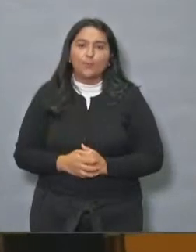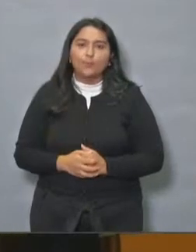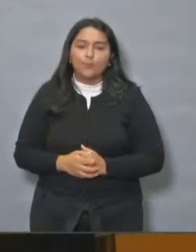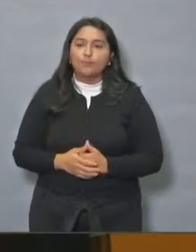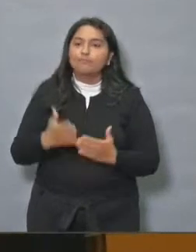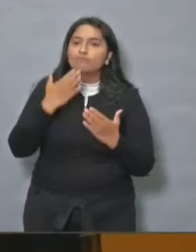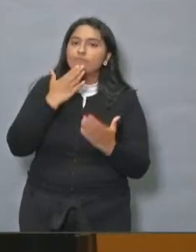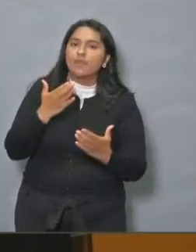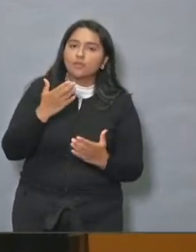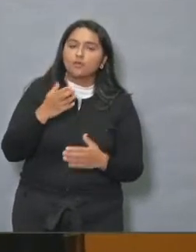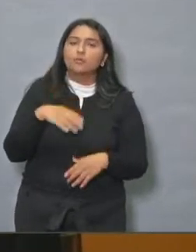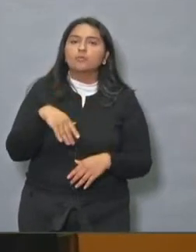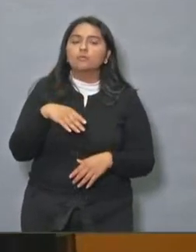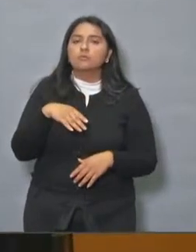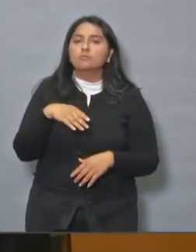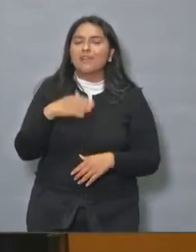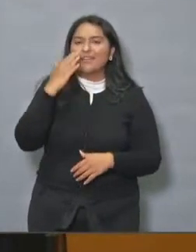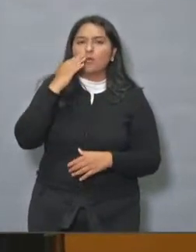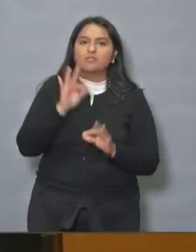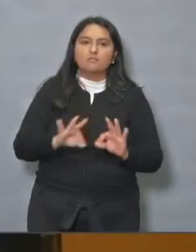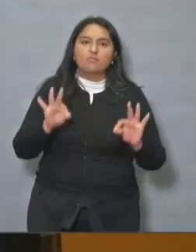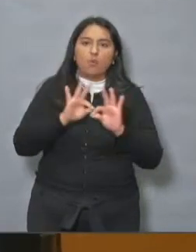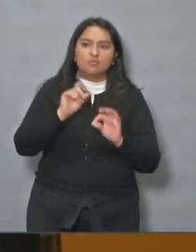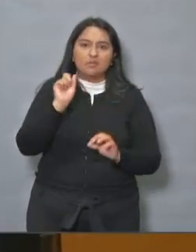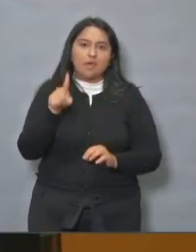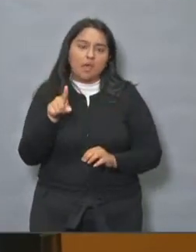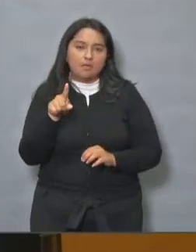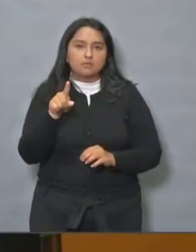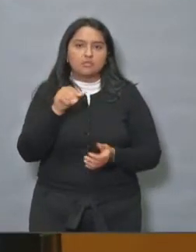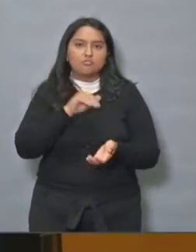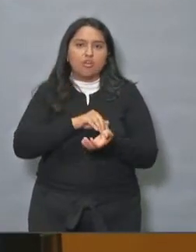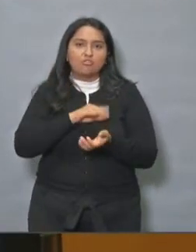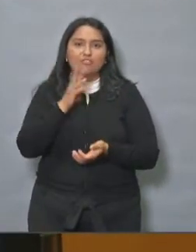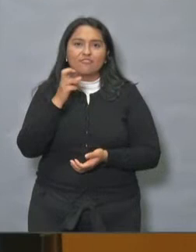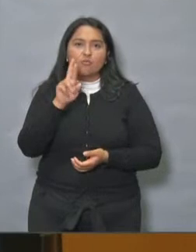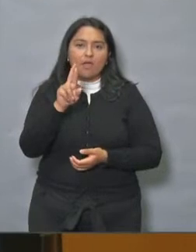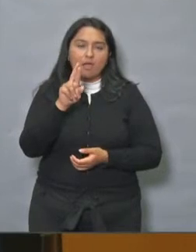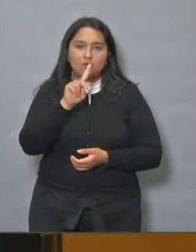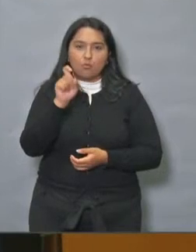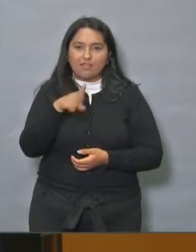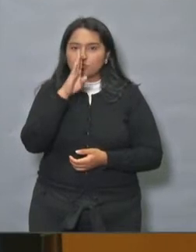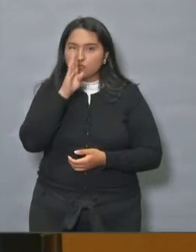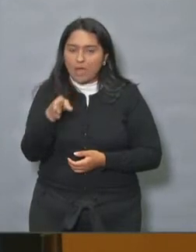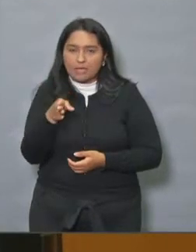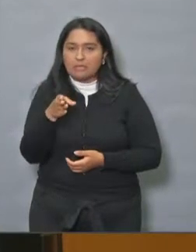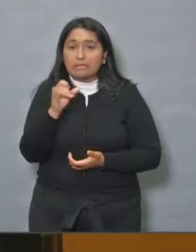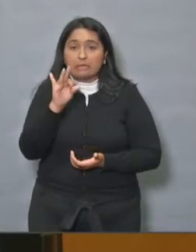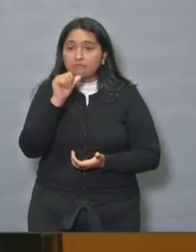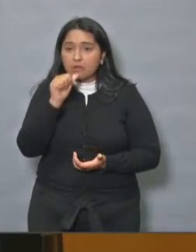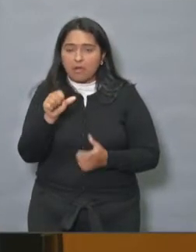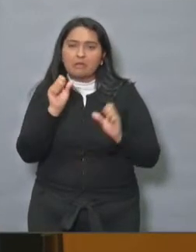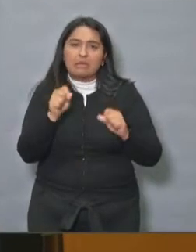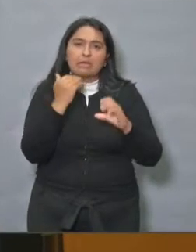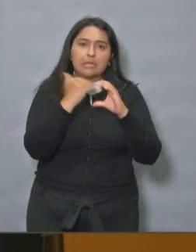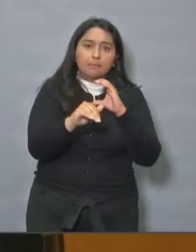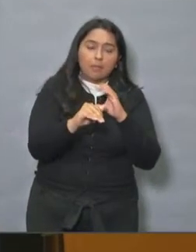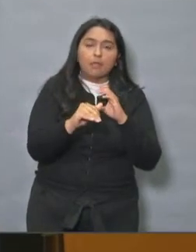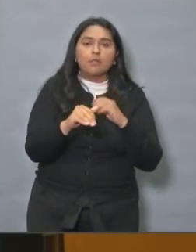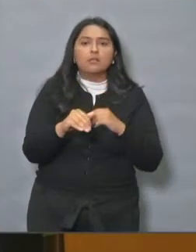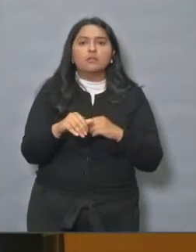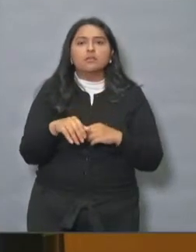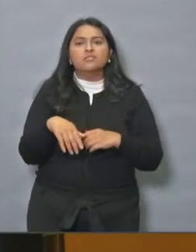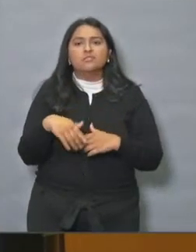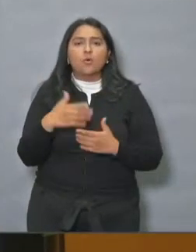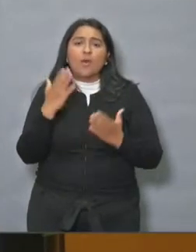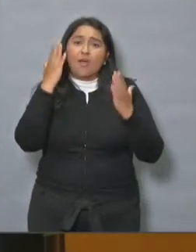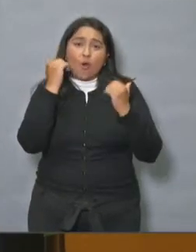to note that it's important that we be able to ask Barbara for our questions directly and not via email. So I hope that you'll consider bringing back the